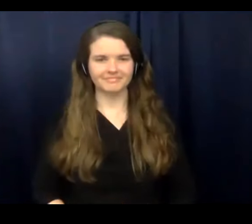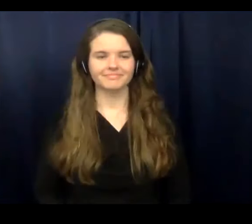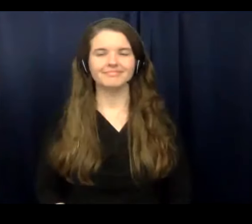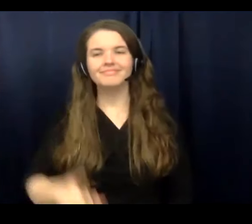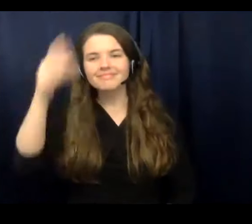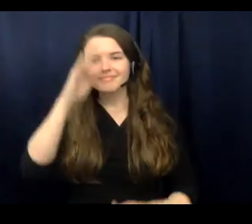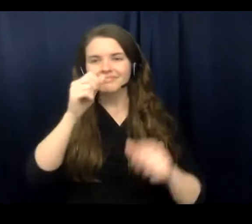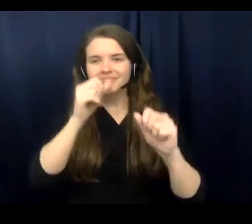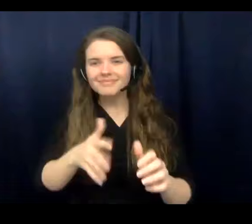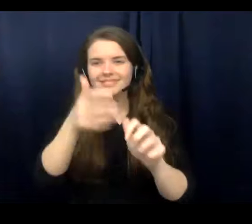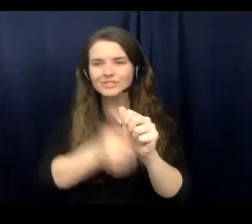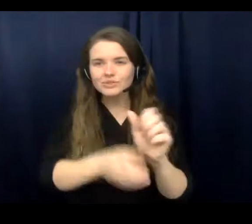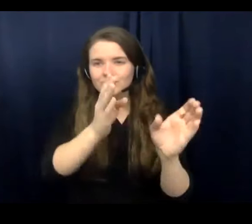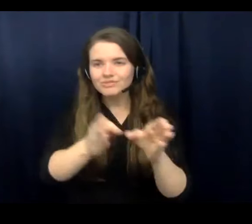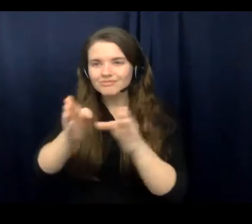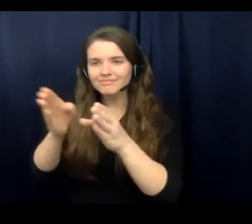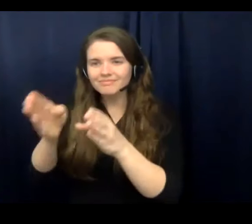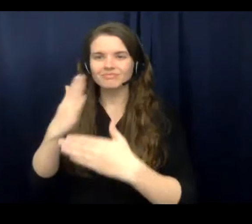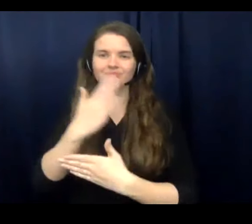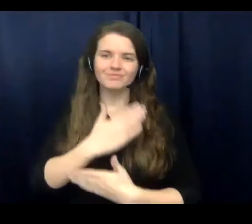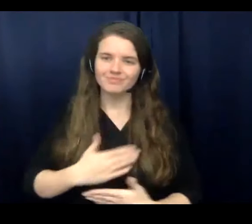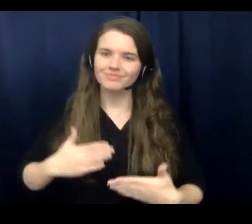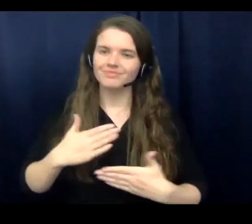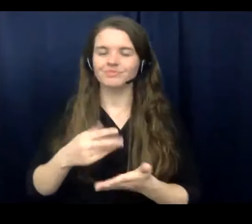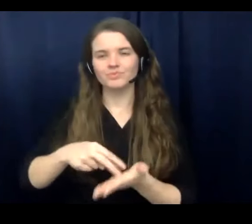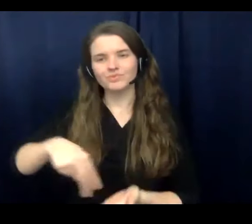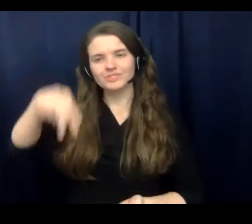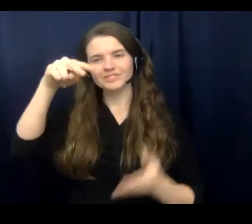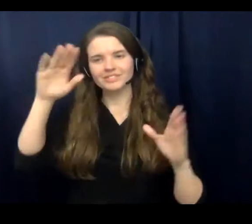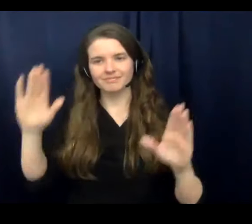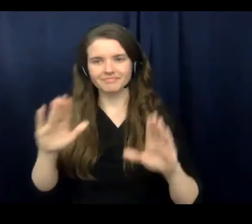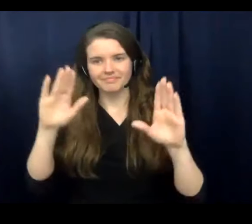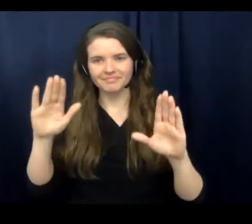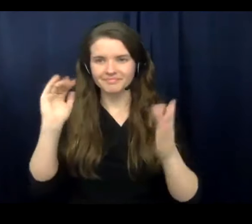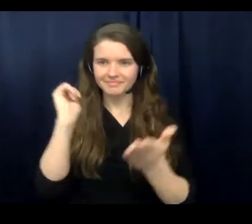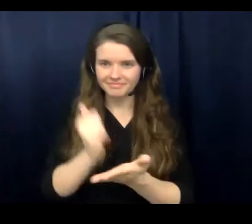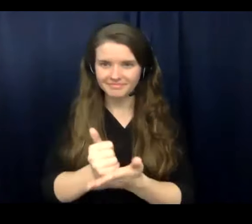bless each and every one of you. Enjoy your Resurrection Sunday. Amen.